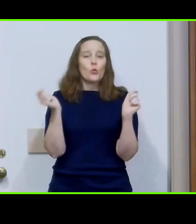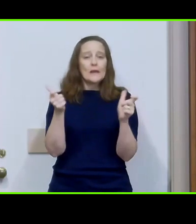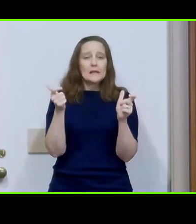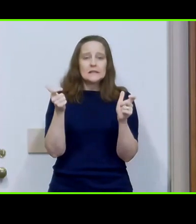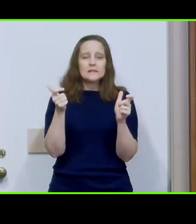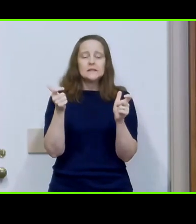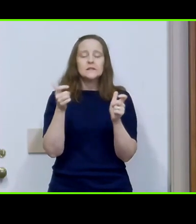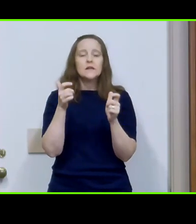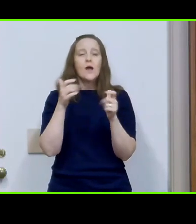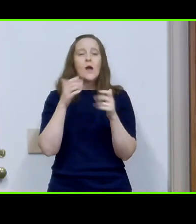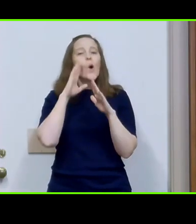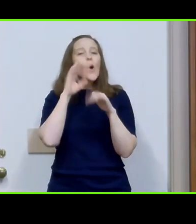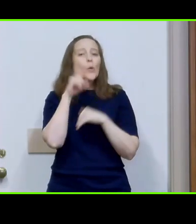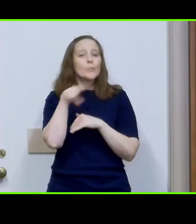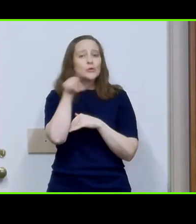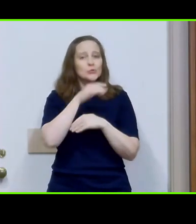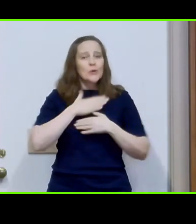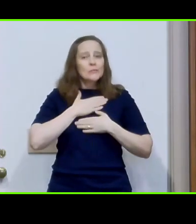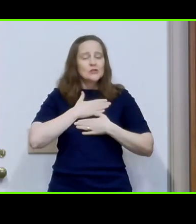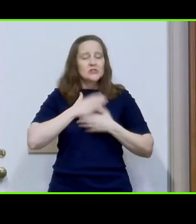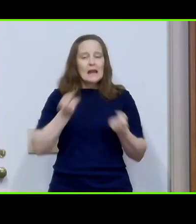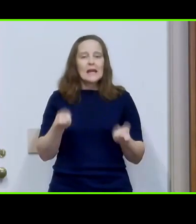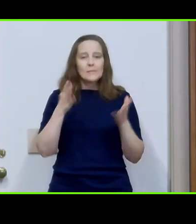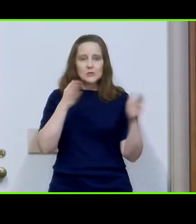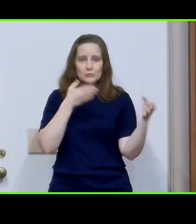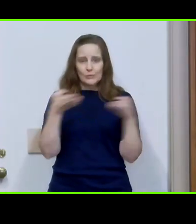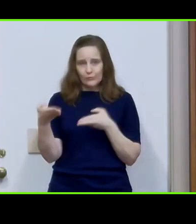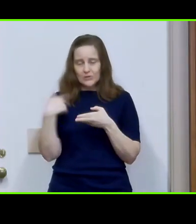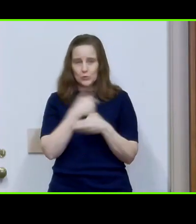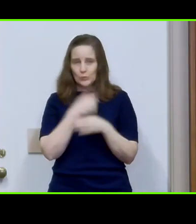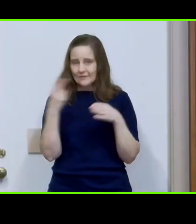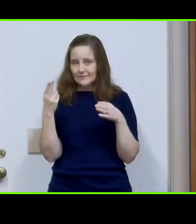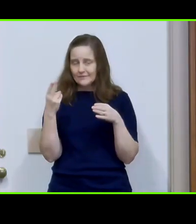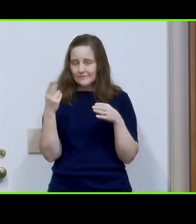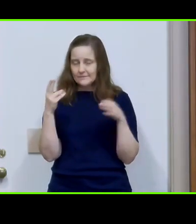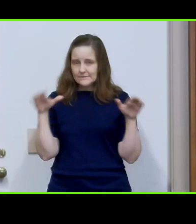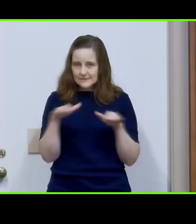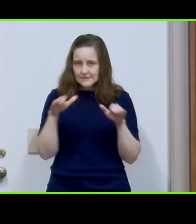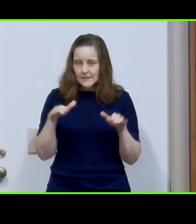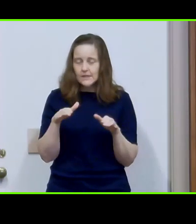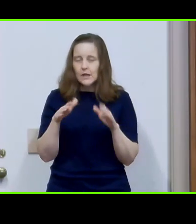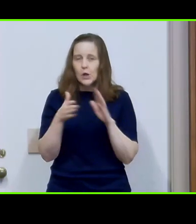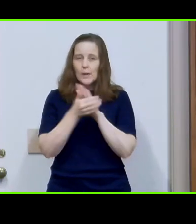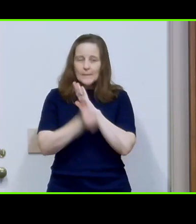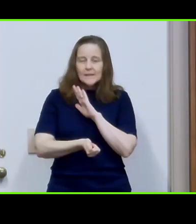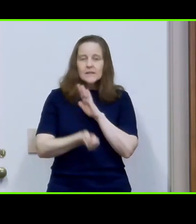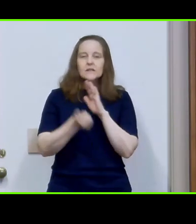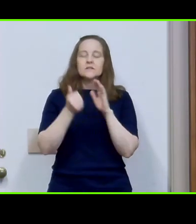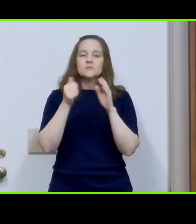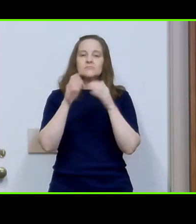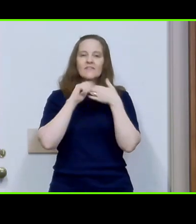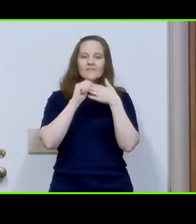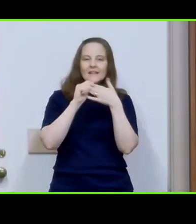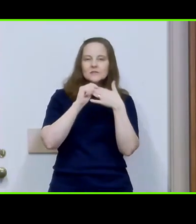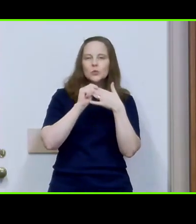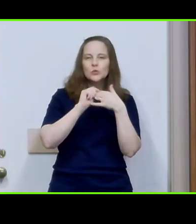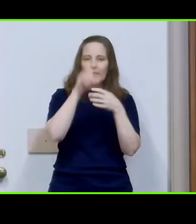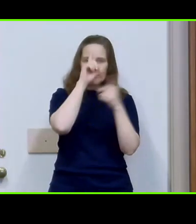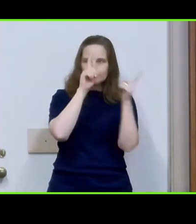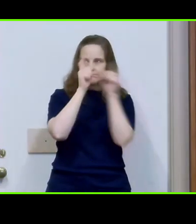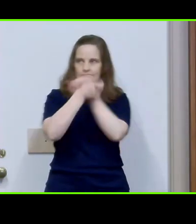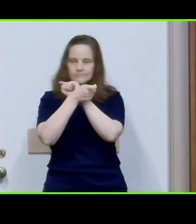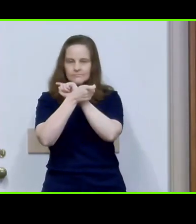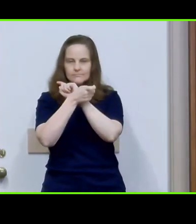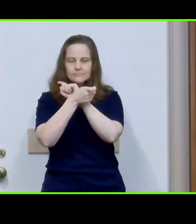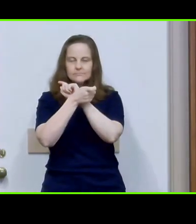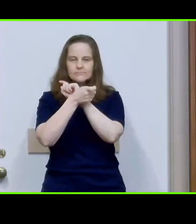you appreciate the depth of preparation that we've gone to, our ability to be flexible, our ability to rethink what we're doing, and our